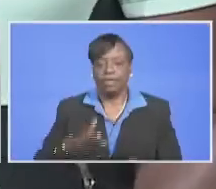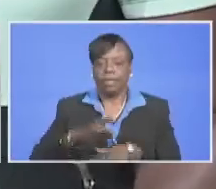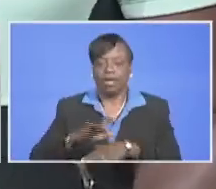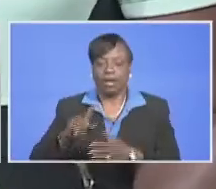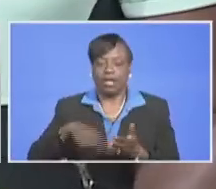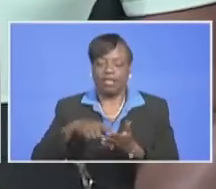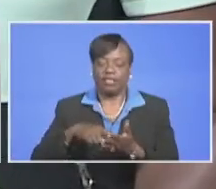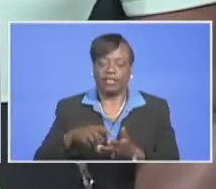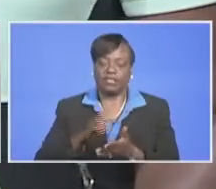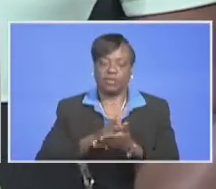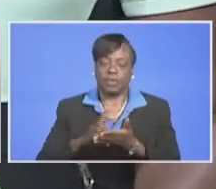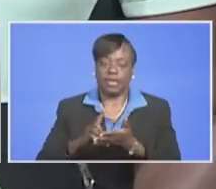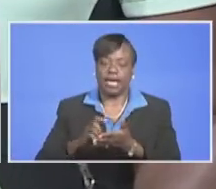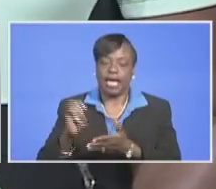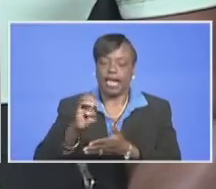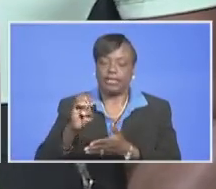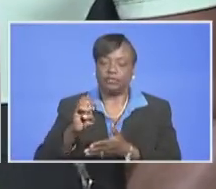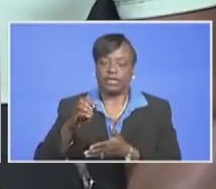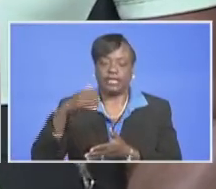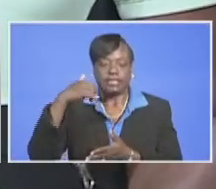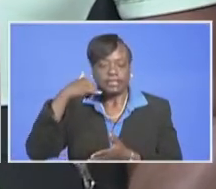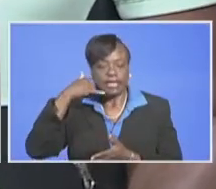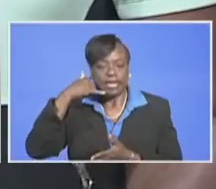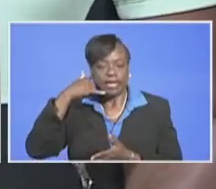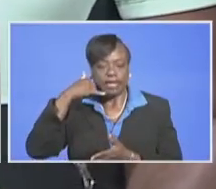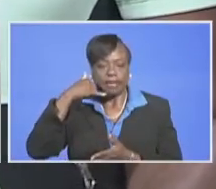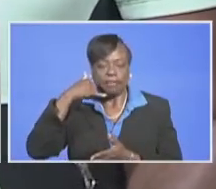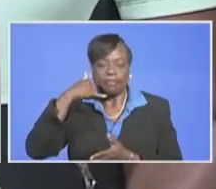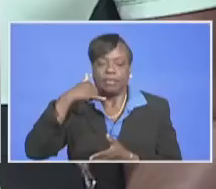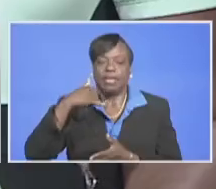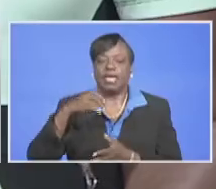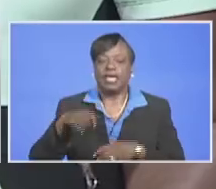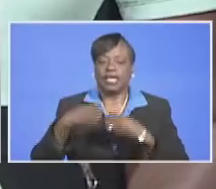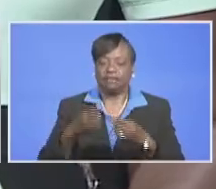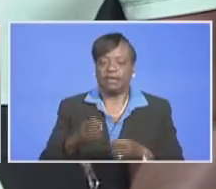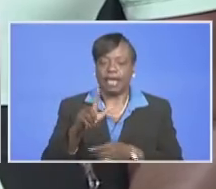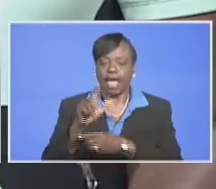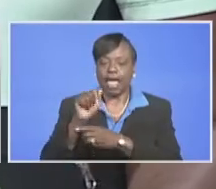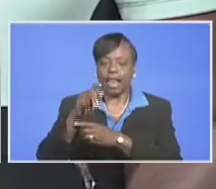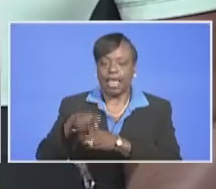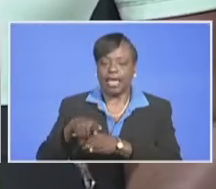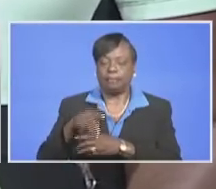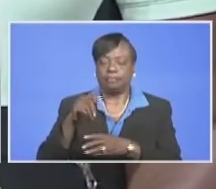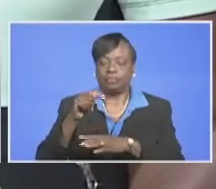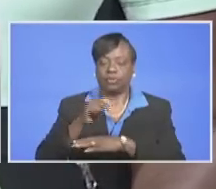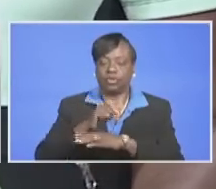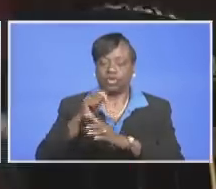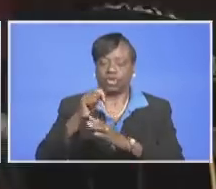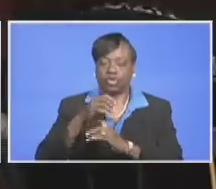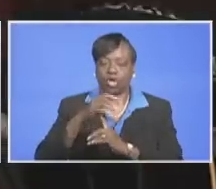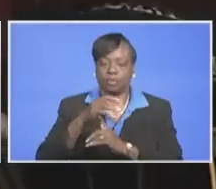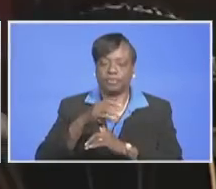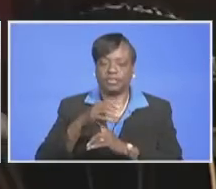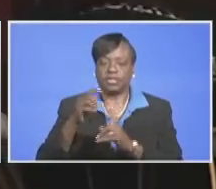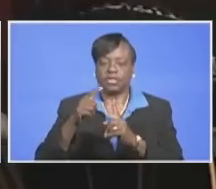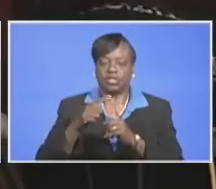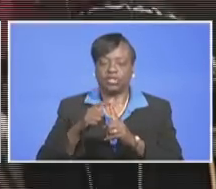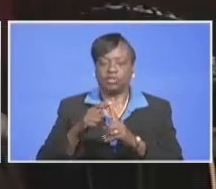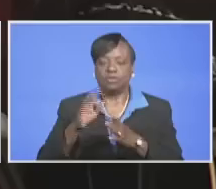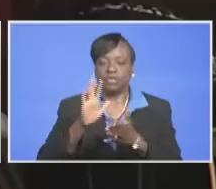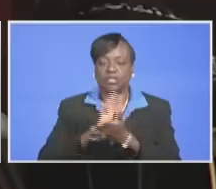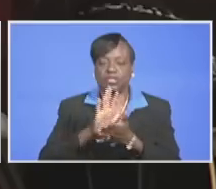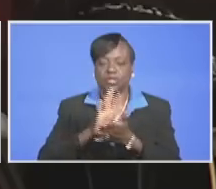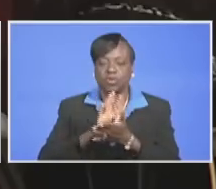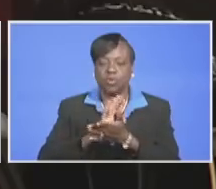Electro Telecom Limited donated laptops to students of 49 schools here in New Providence, Apico, and Eleuthera. Each school selected a